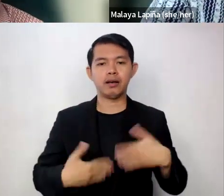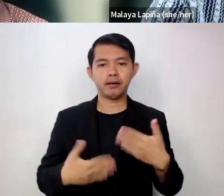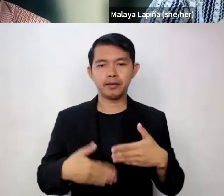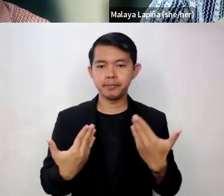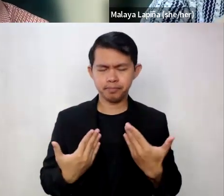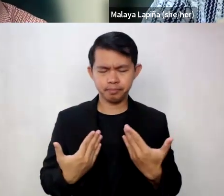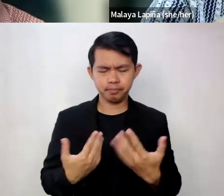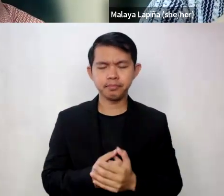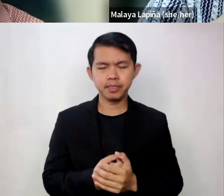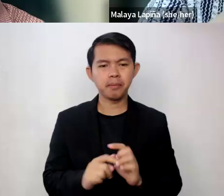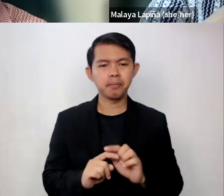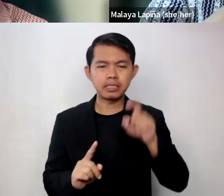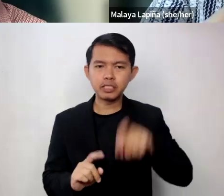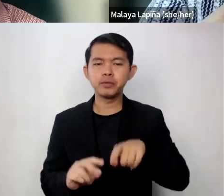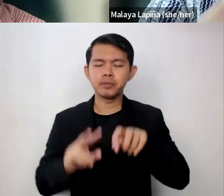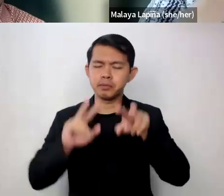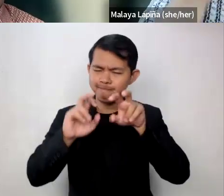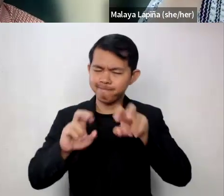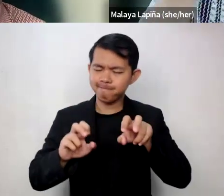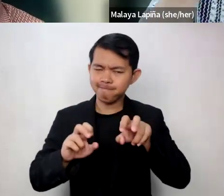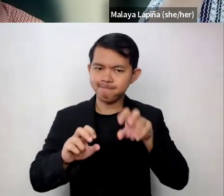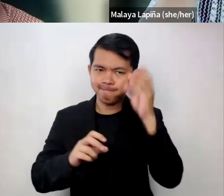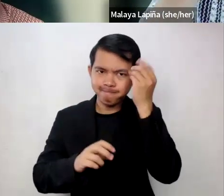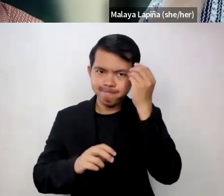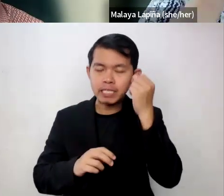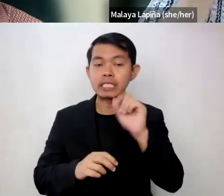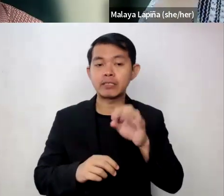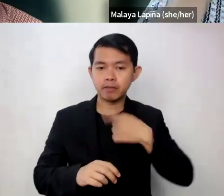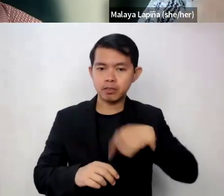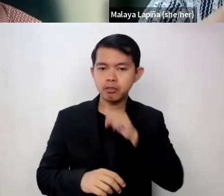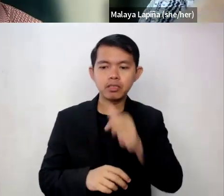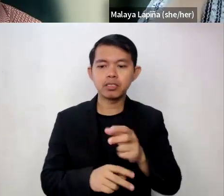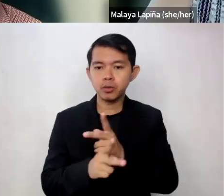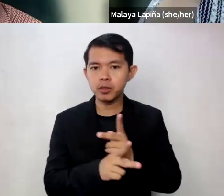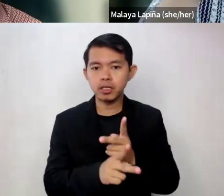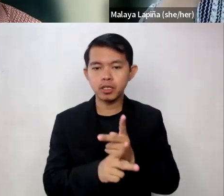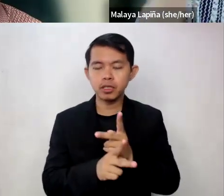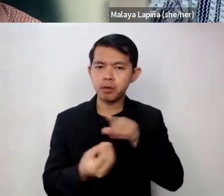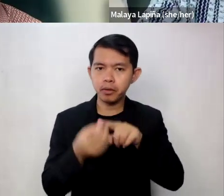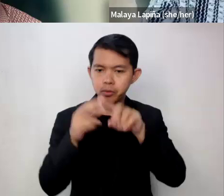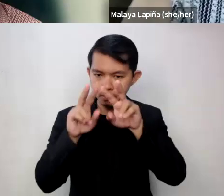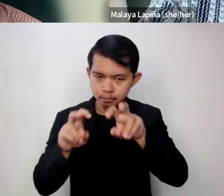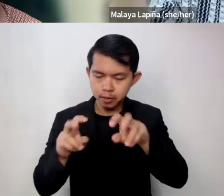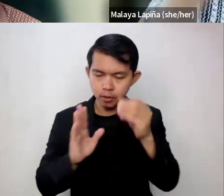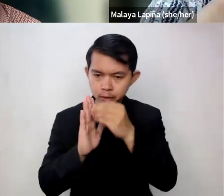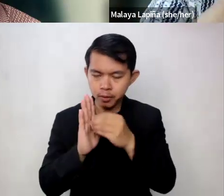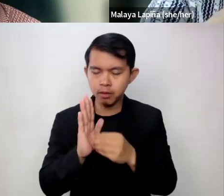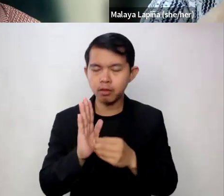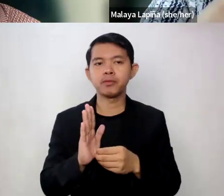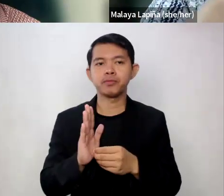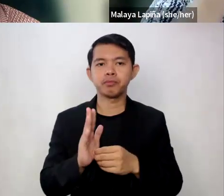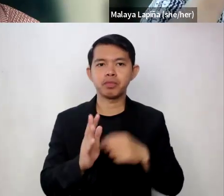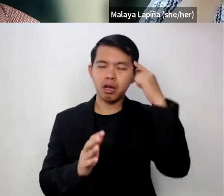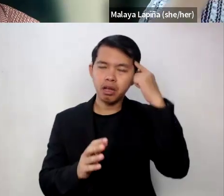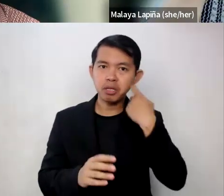be critical with that, because kung hindi tayo magiging mindful sa ganung mga details, akala natin ganun lang yung transness eh, 'di ba?